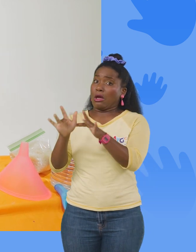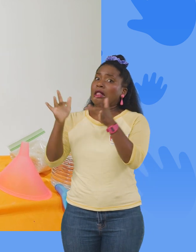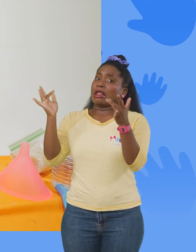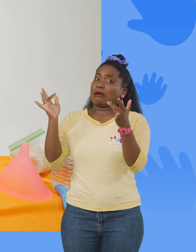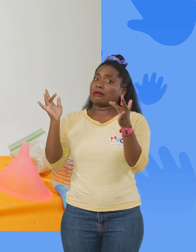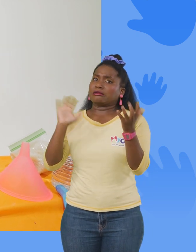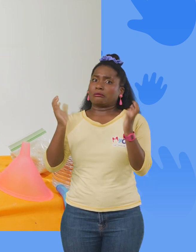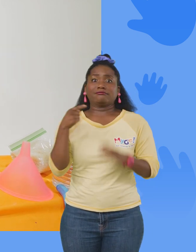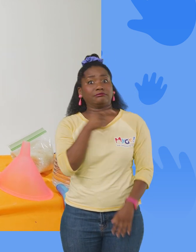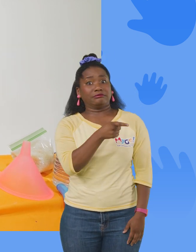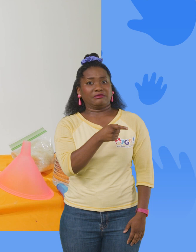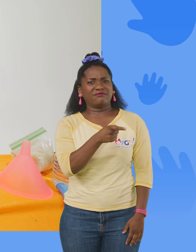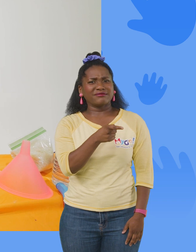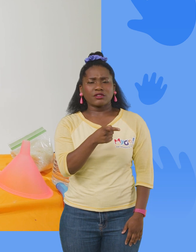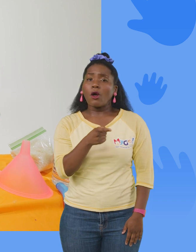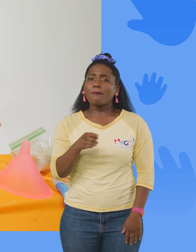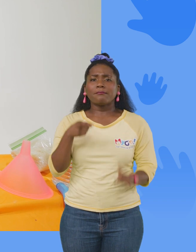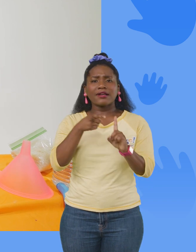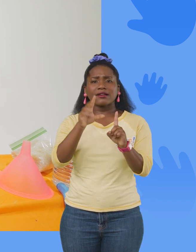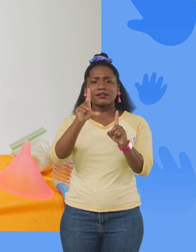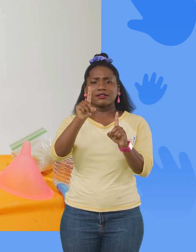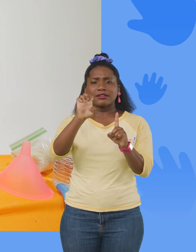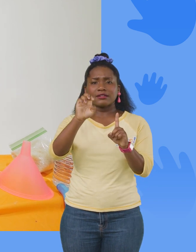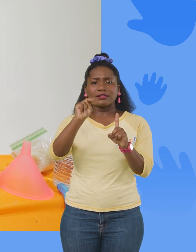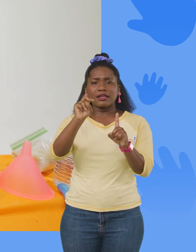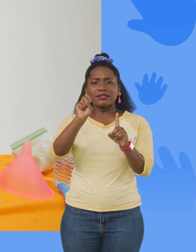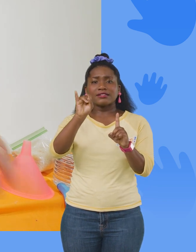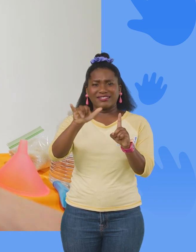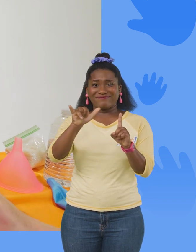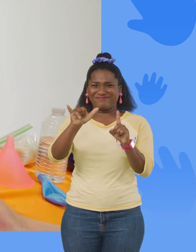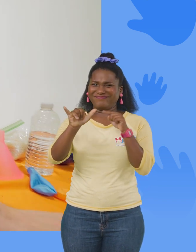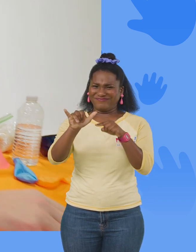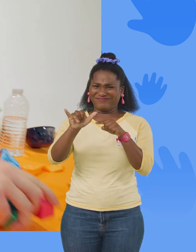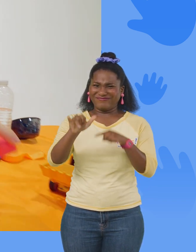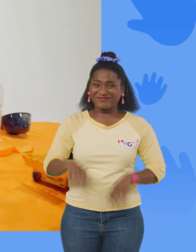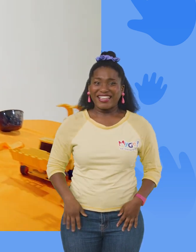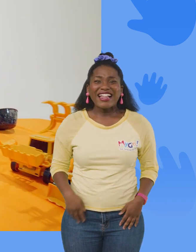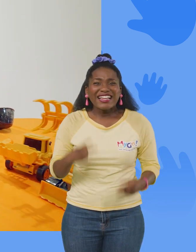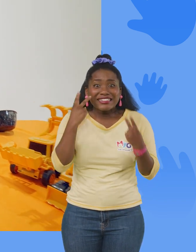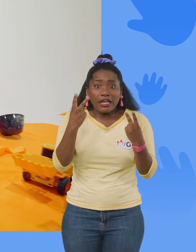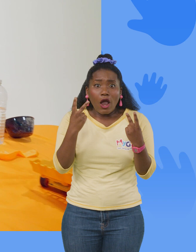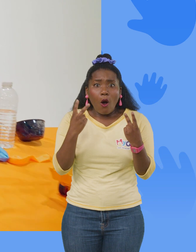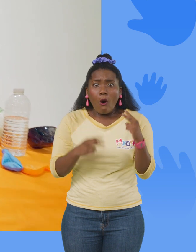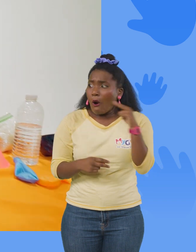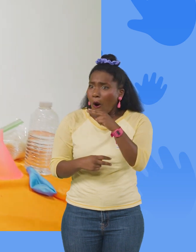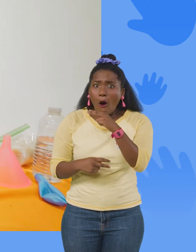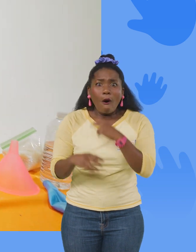lighter than the rock. So it's all about density. Yeah, let's see here. Ooh, look at these.